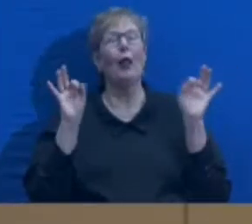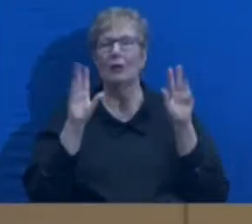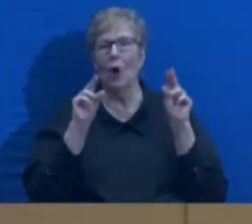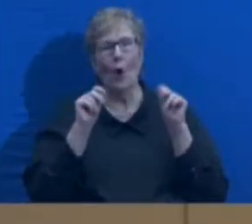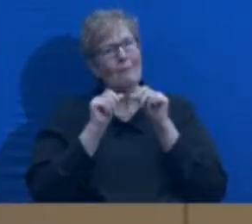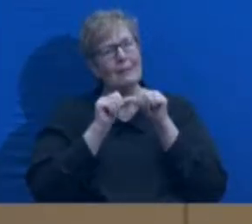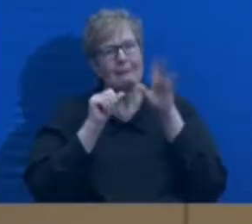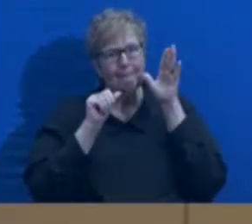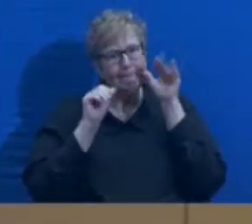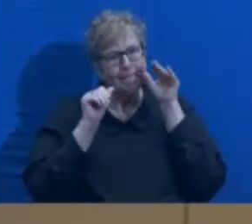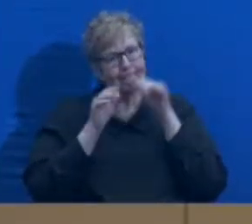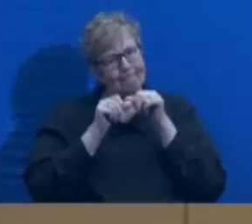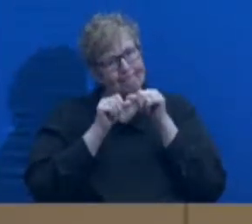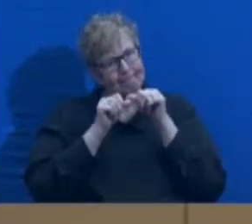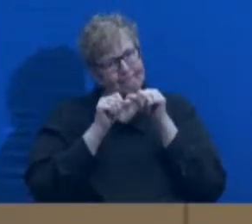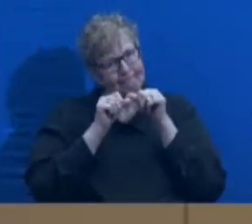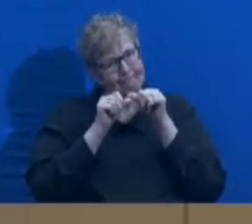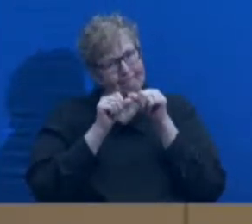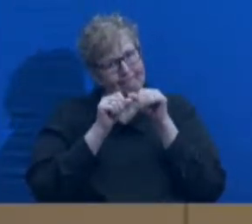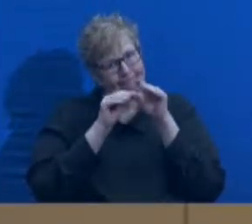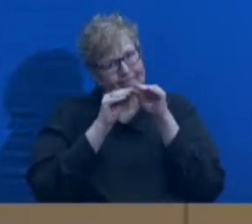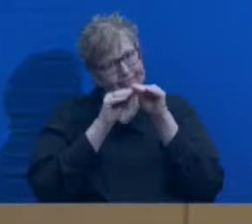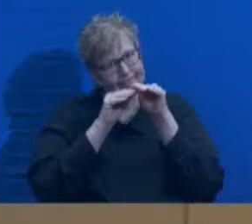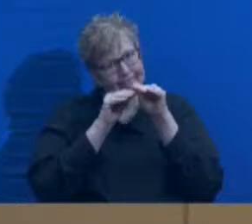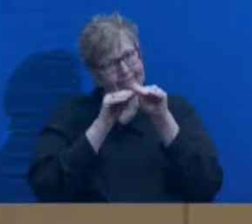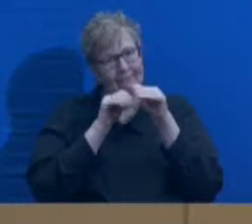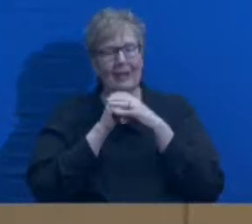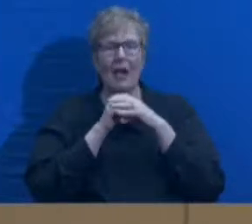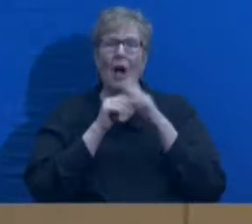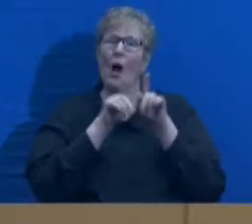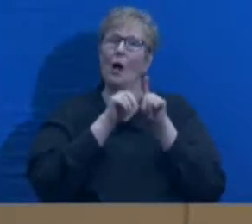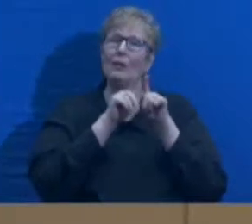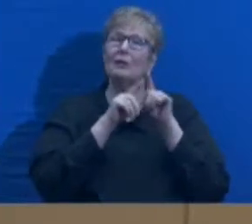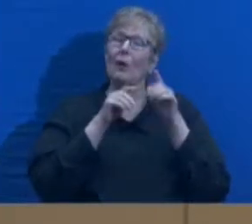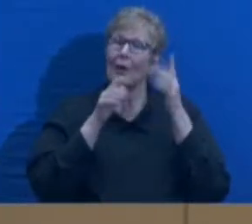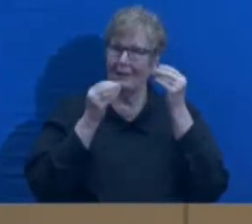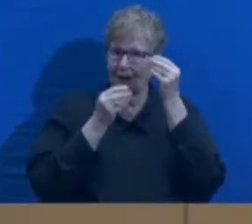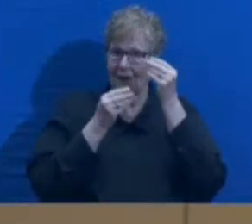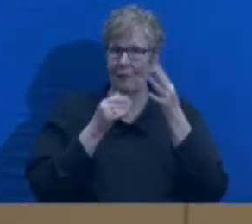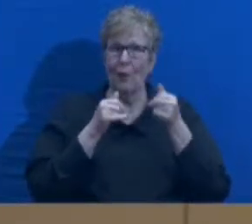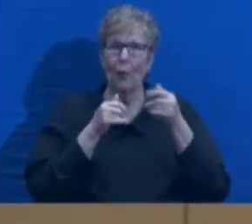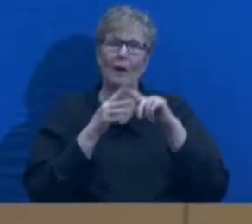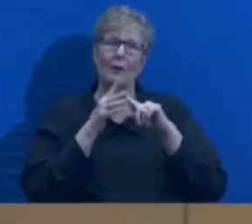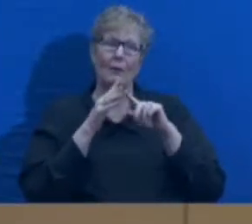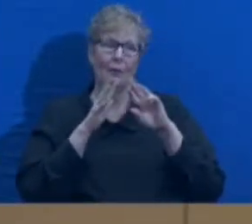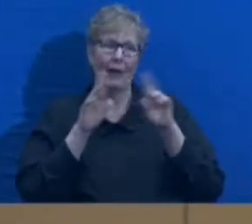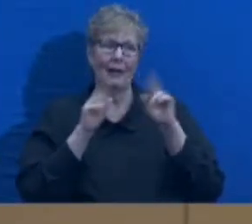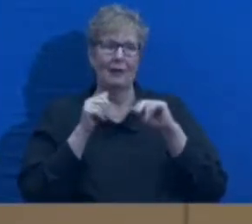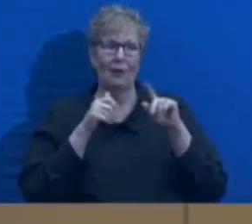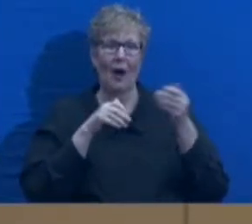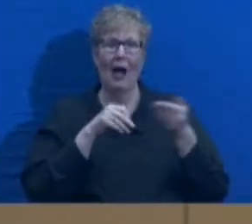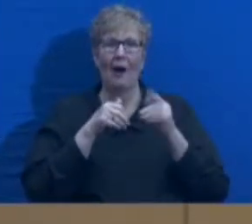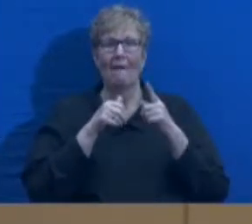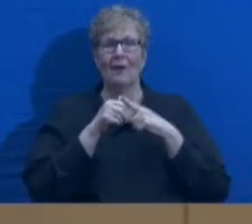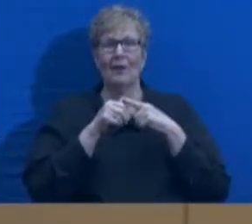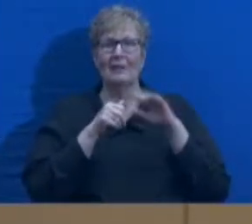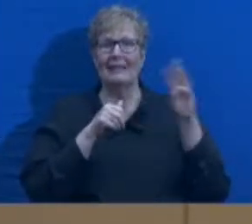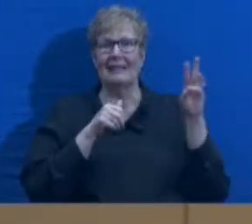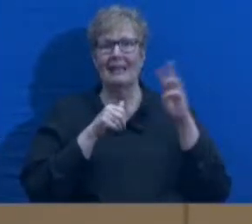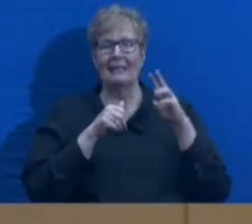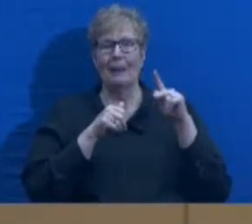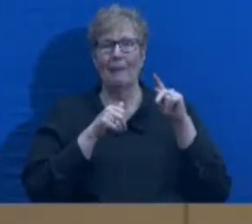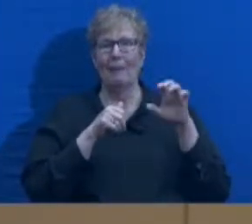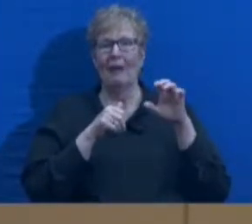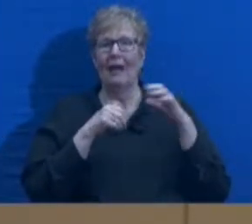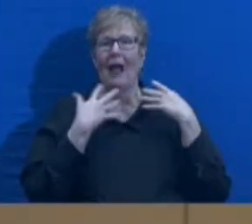we must all heed. I can also report to you today that we are well on our way to hiring our first 6 public health